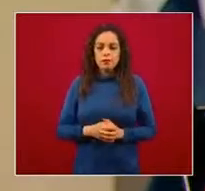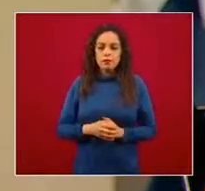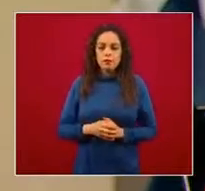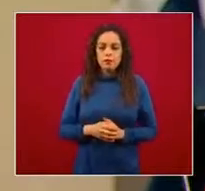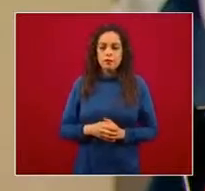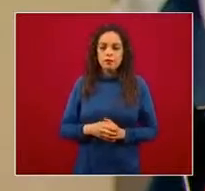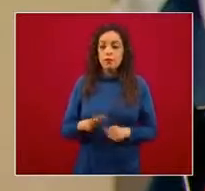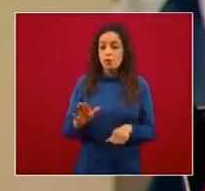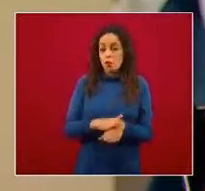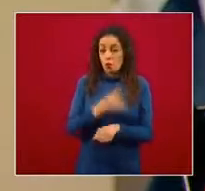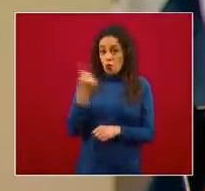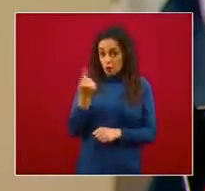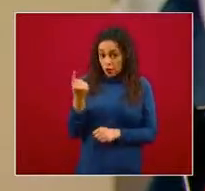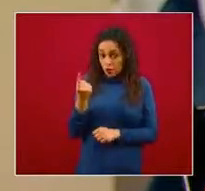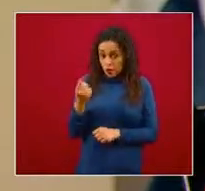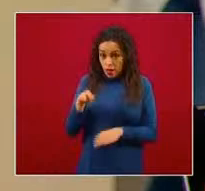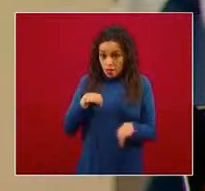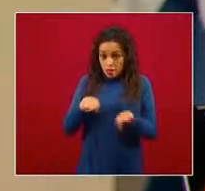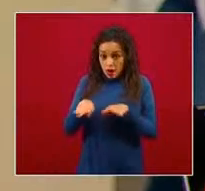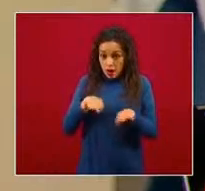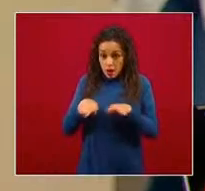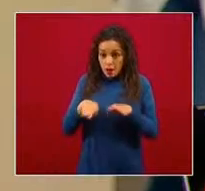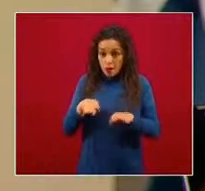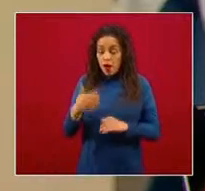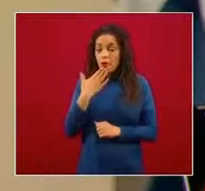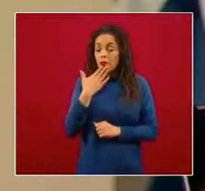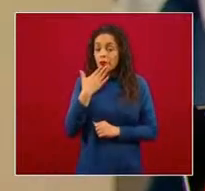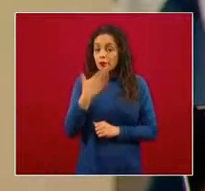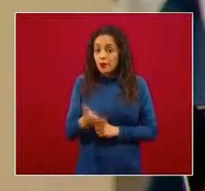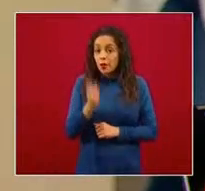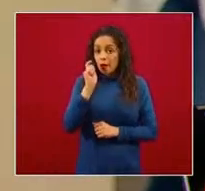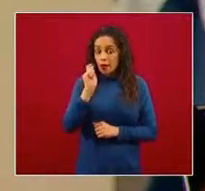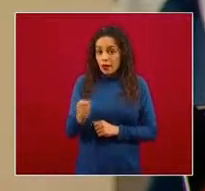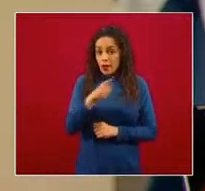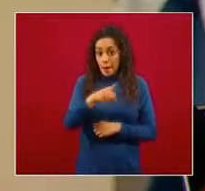forecasts. And that day you explained that it might